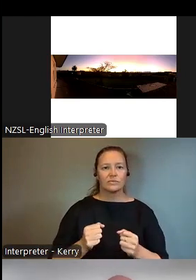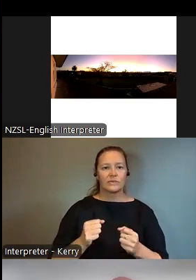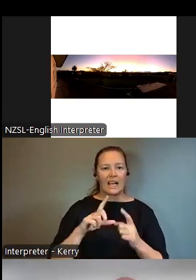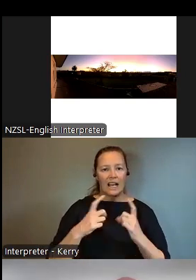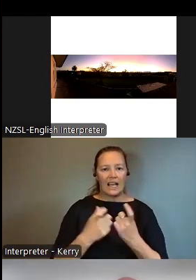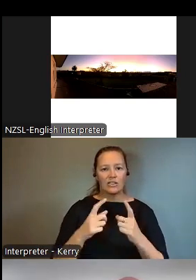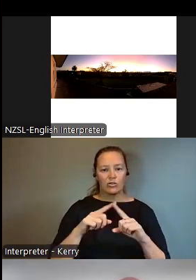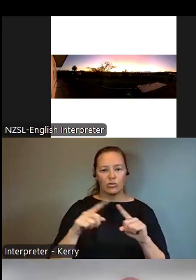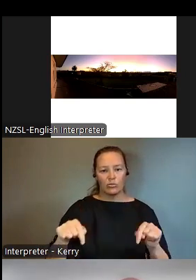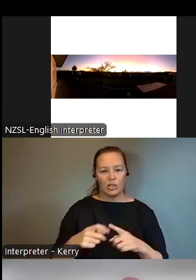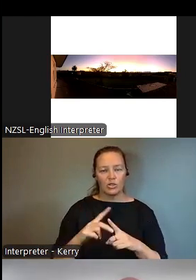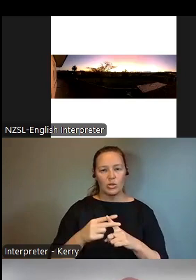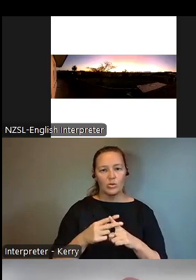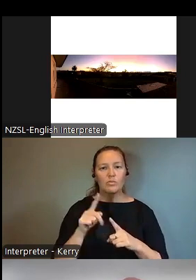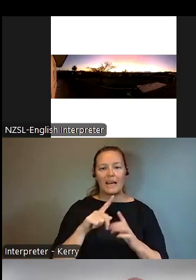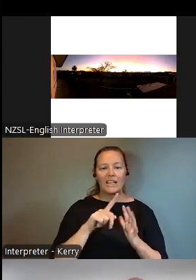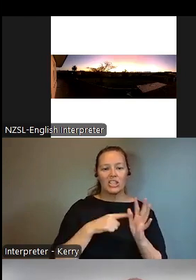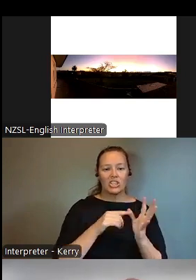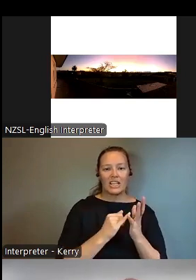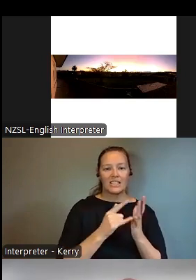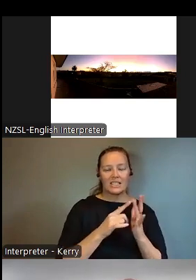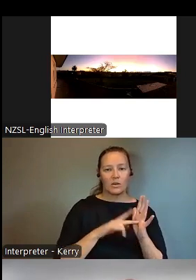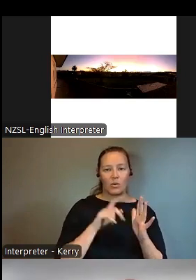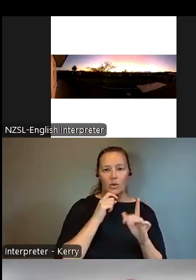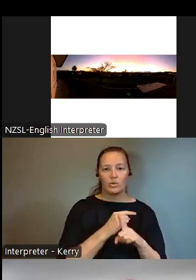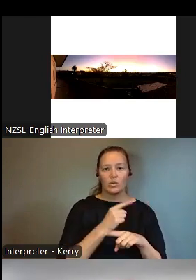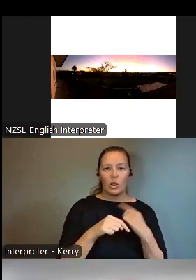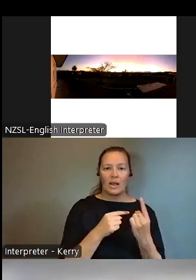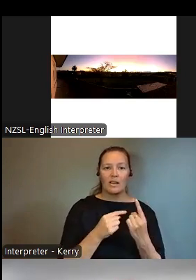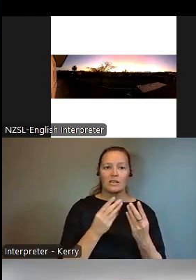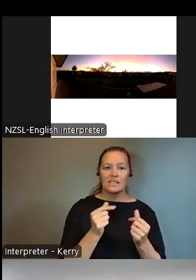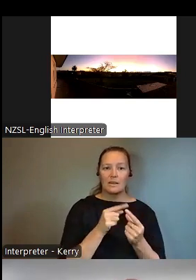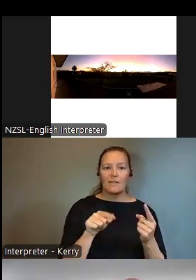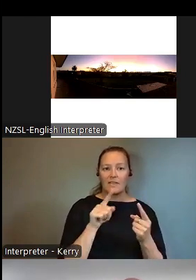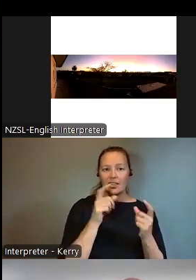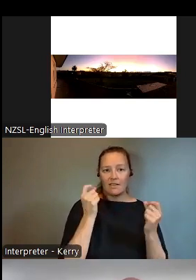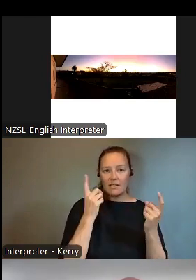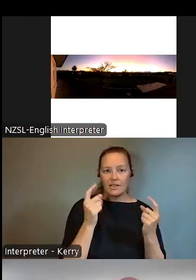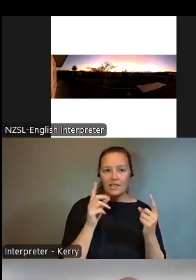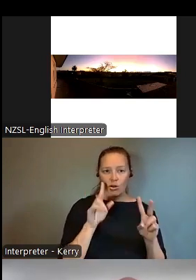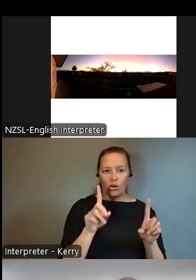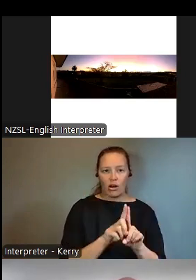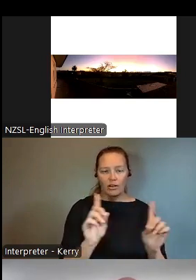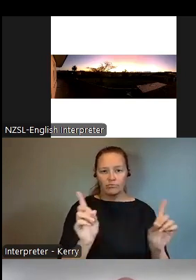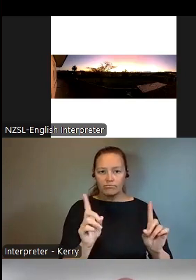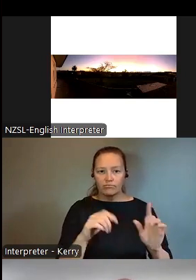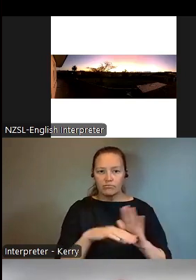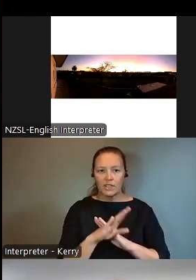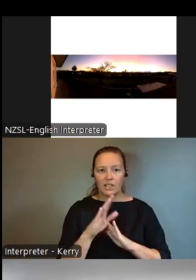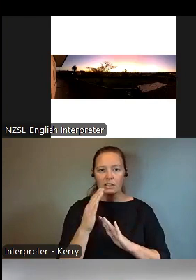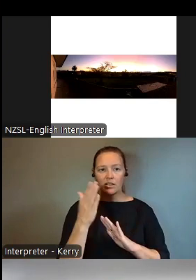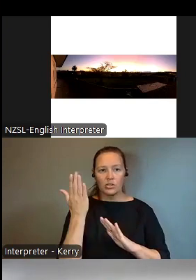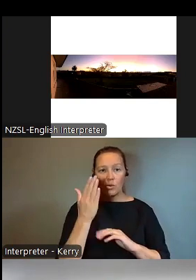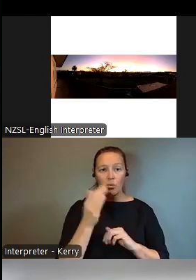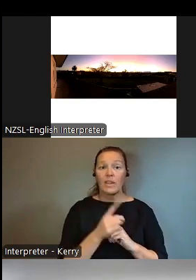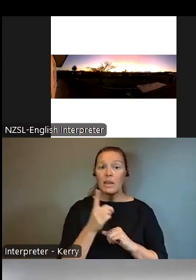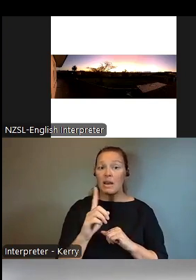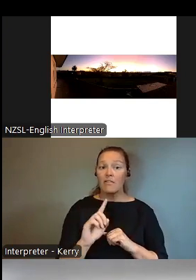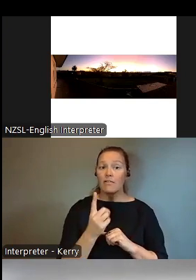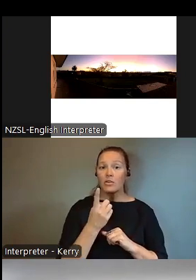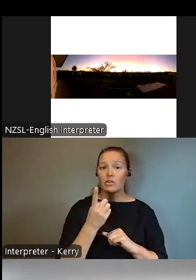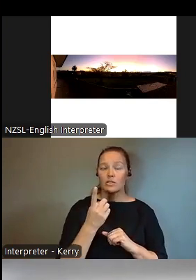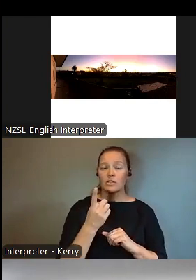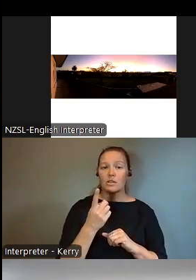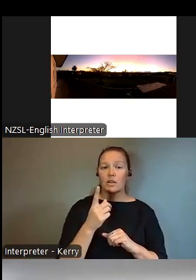in a moment a little bit about what some of these ideas look like in a school. Before I hand over back